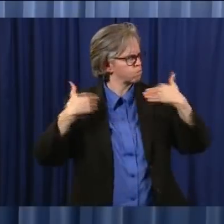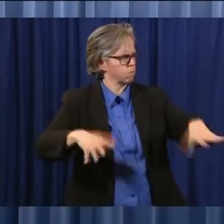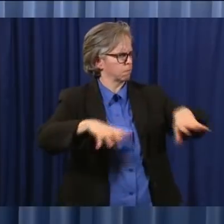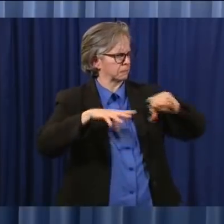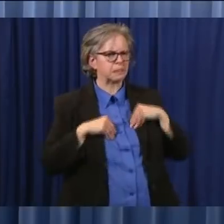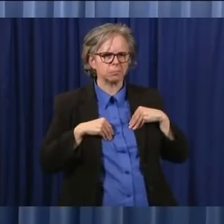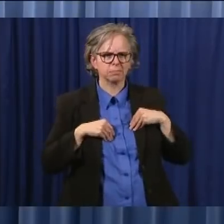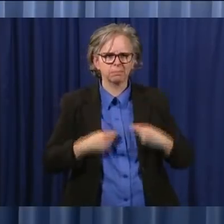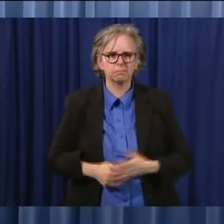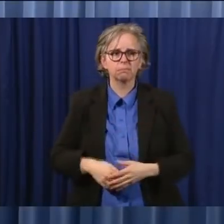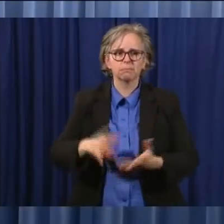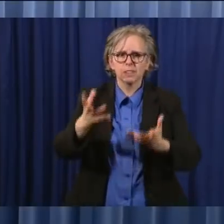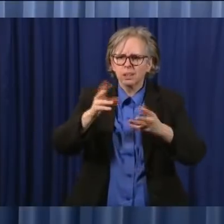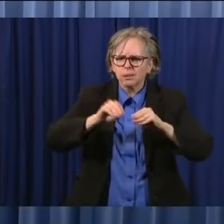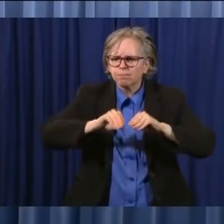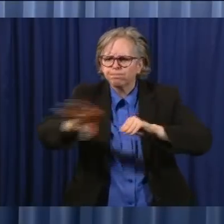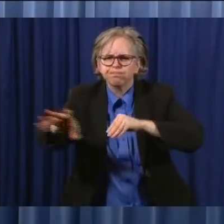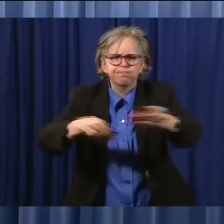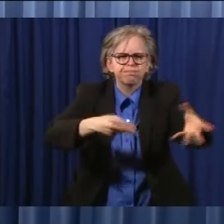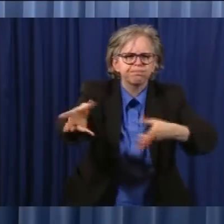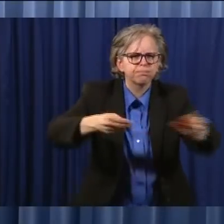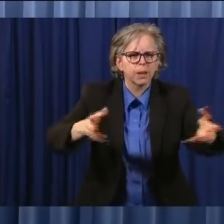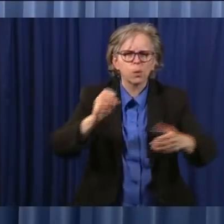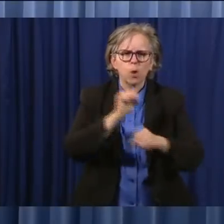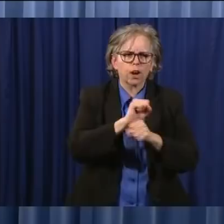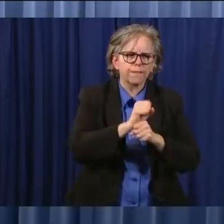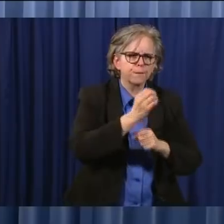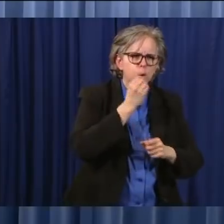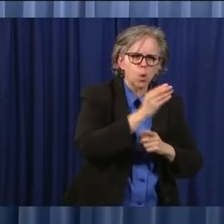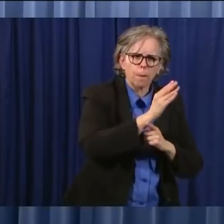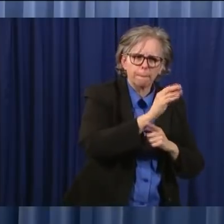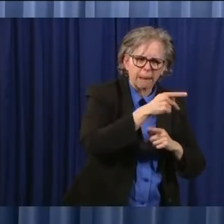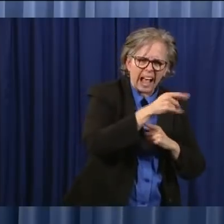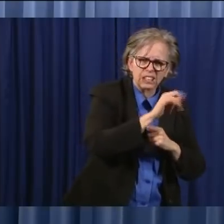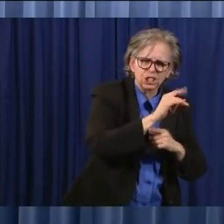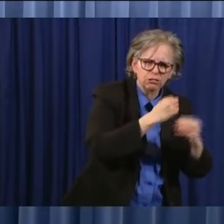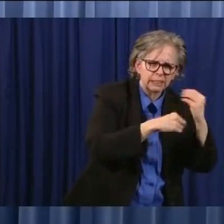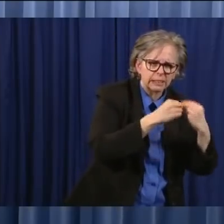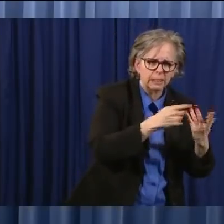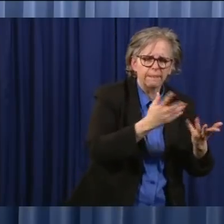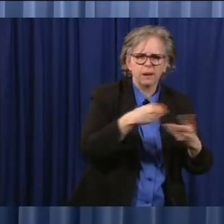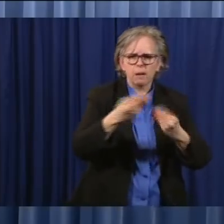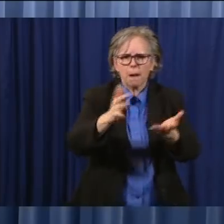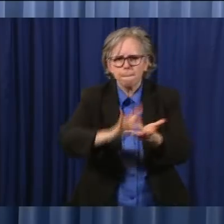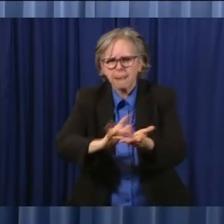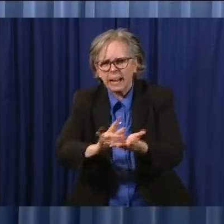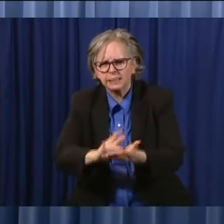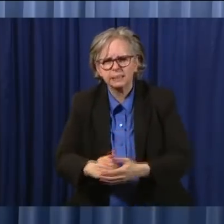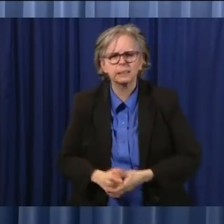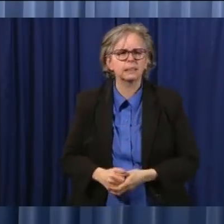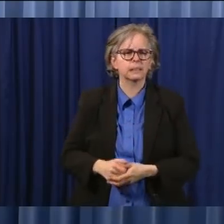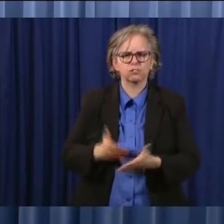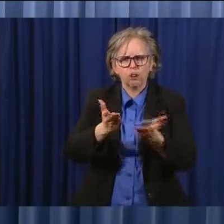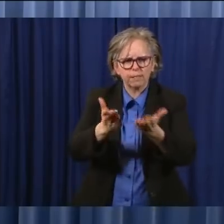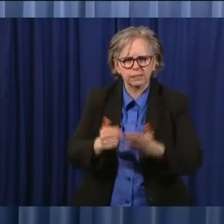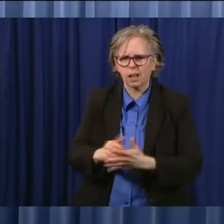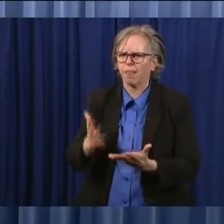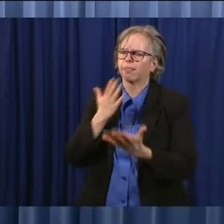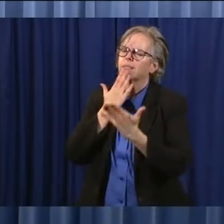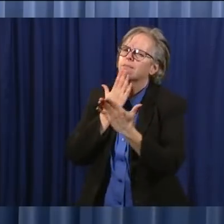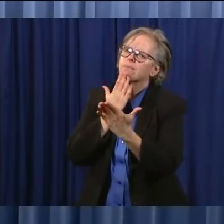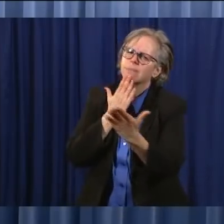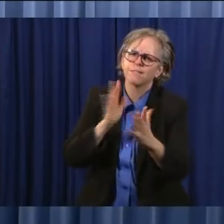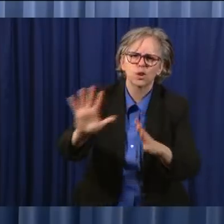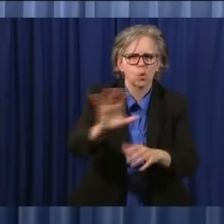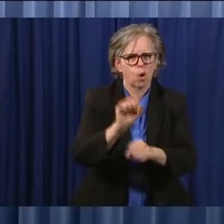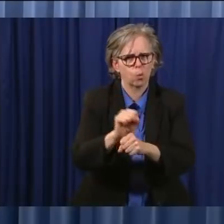distribution at food pantries to providing medical services. We are very grateful for your work. We are grateful